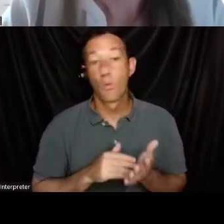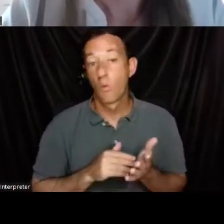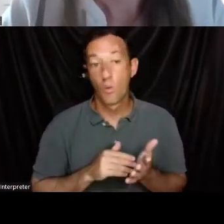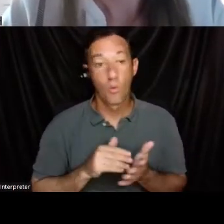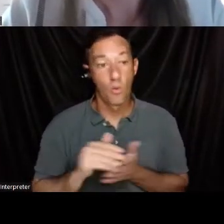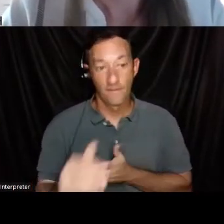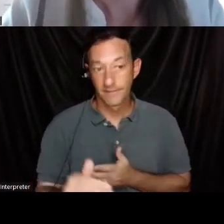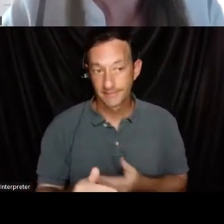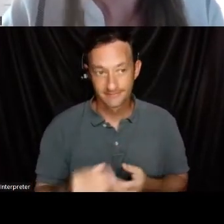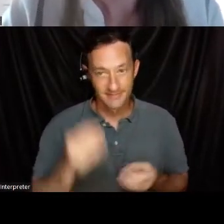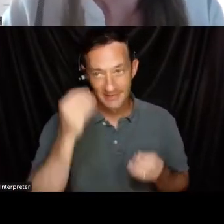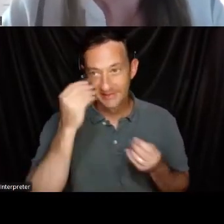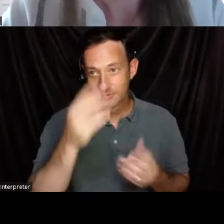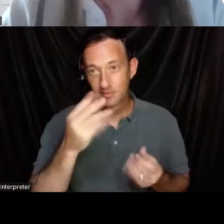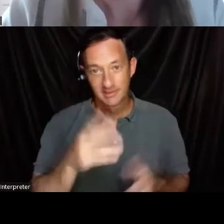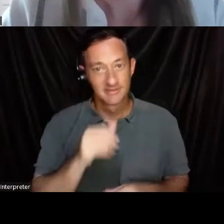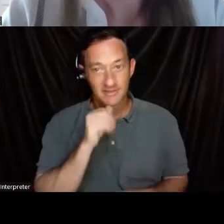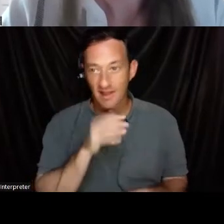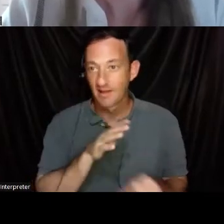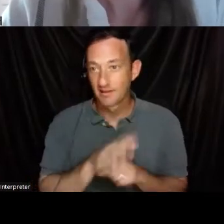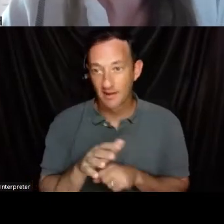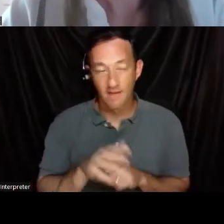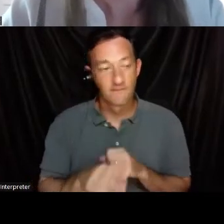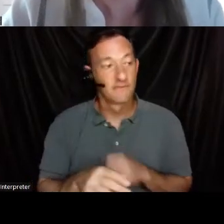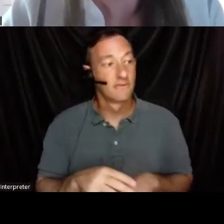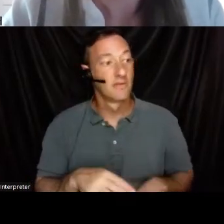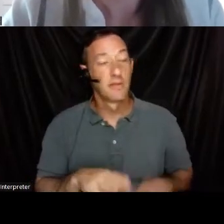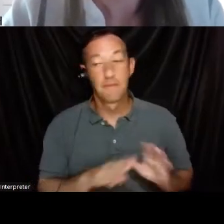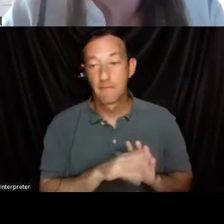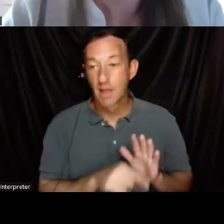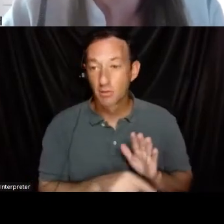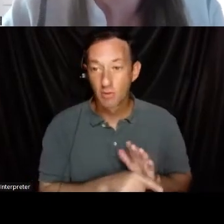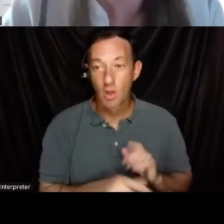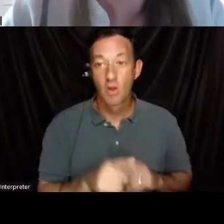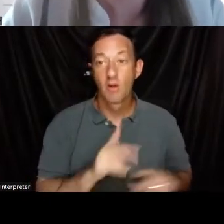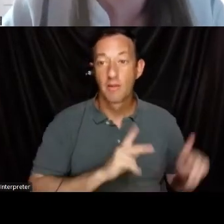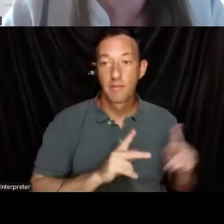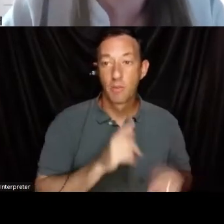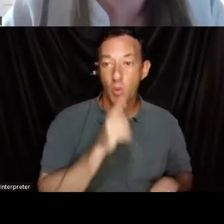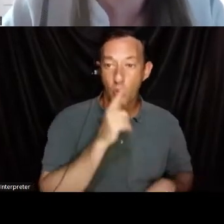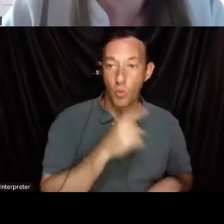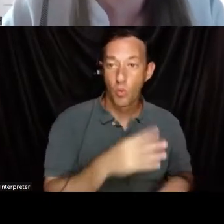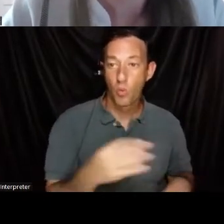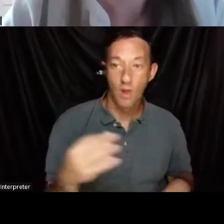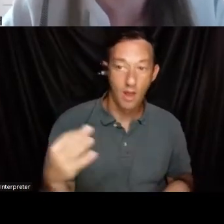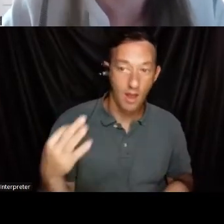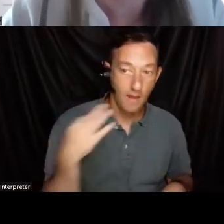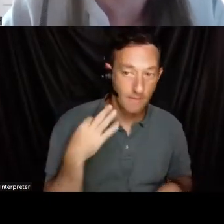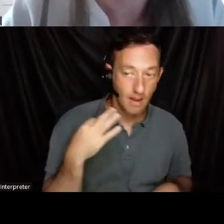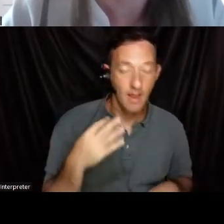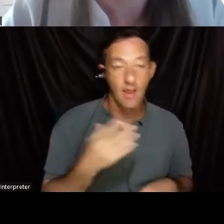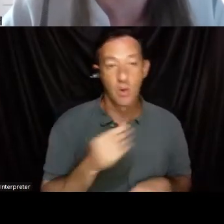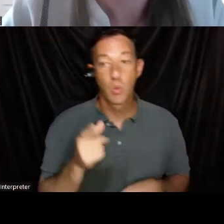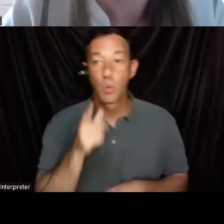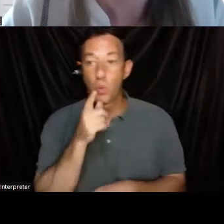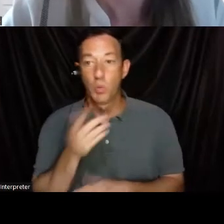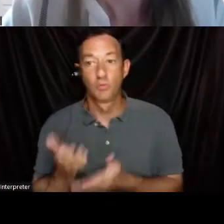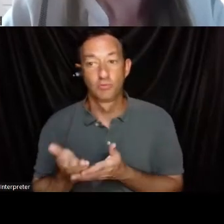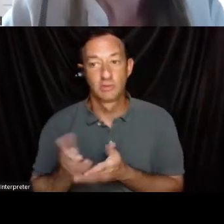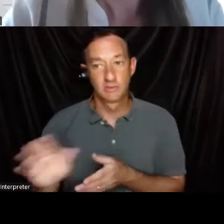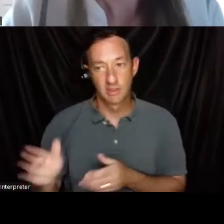that information about the demographics of who's applying and who's being rejected because of a